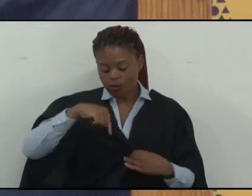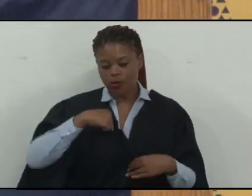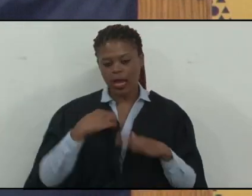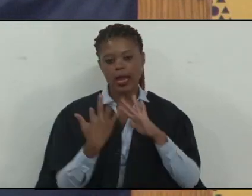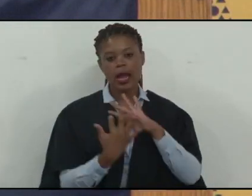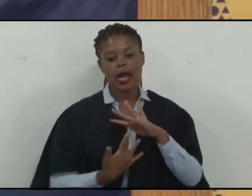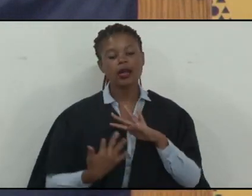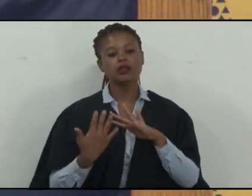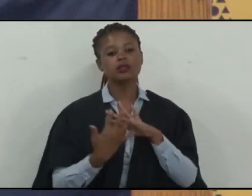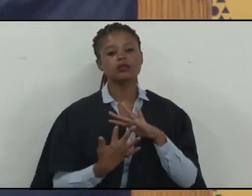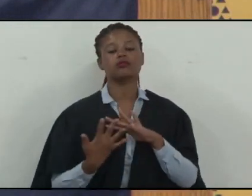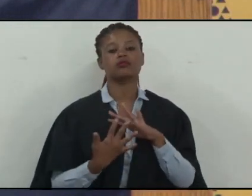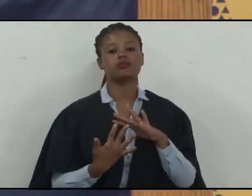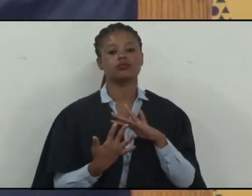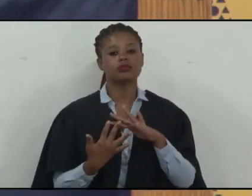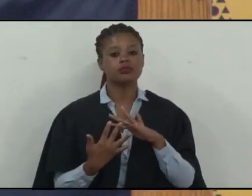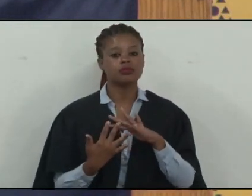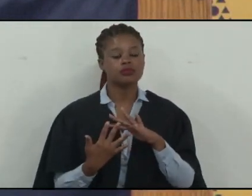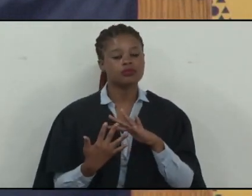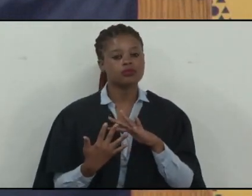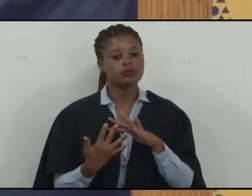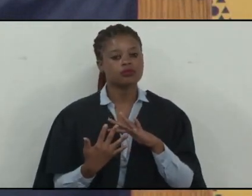to inculcate